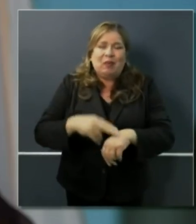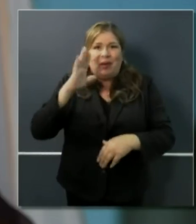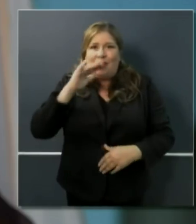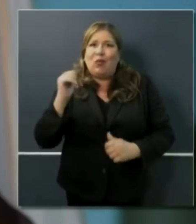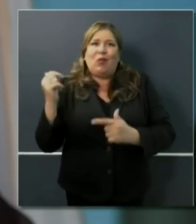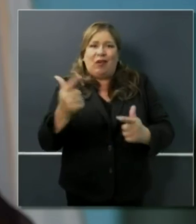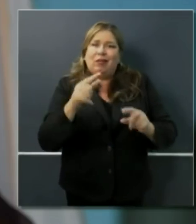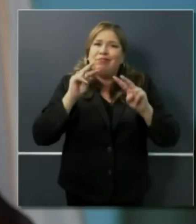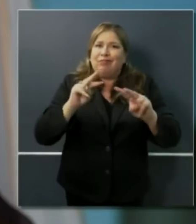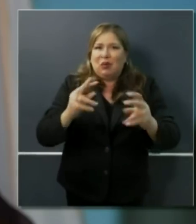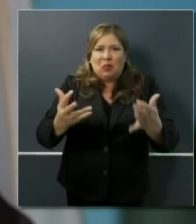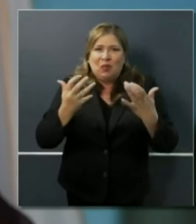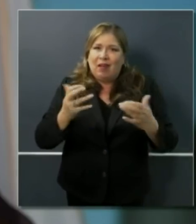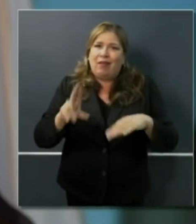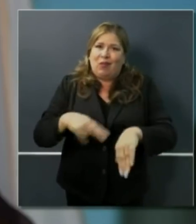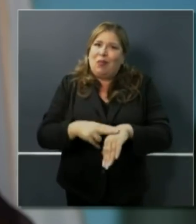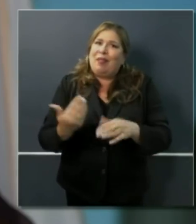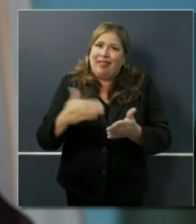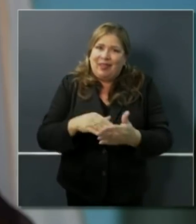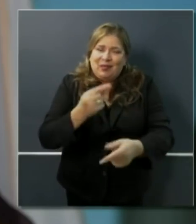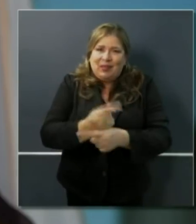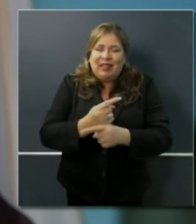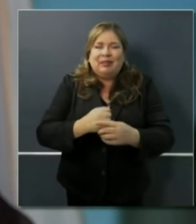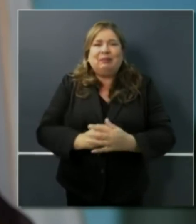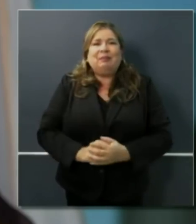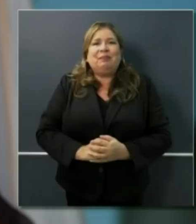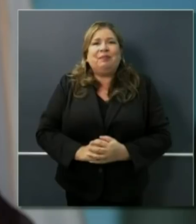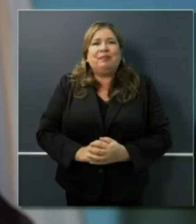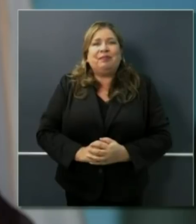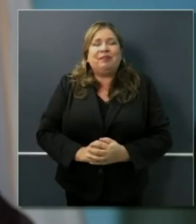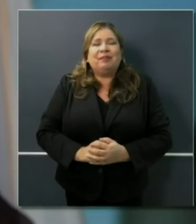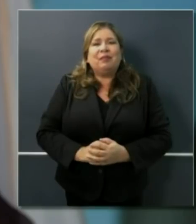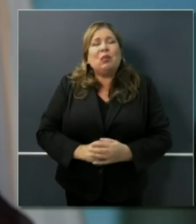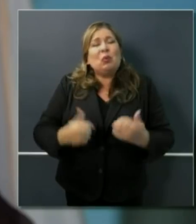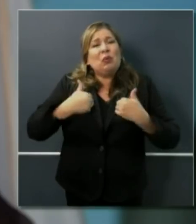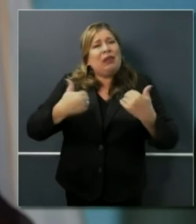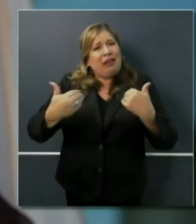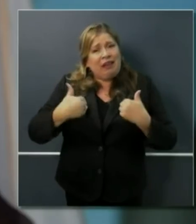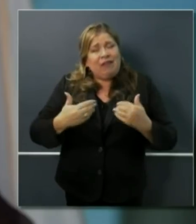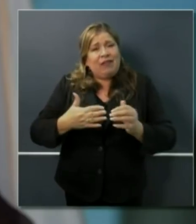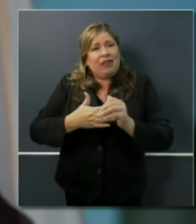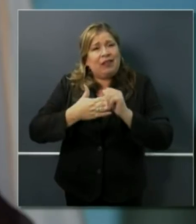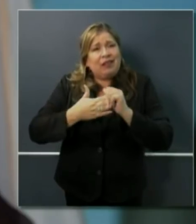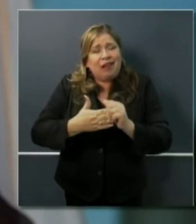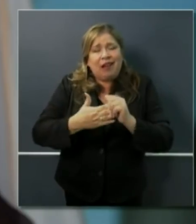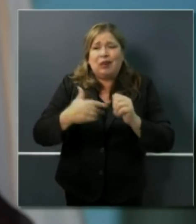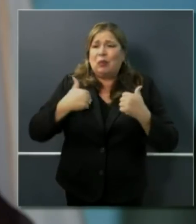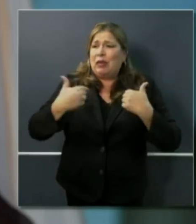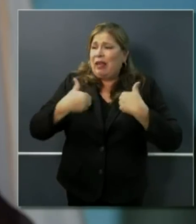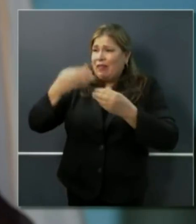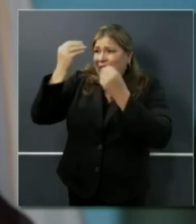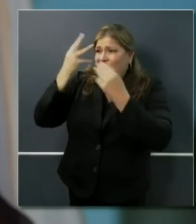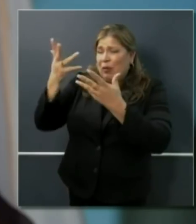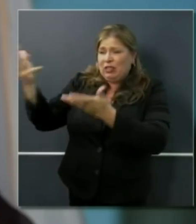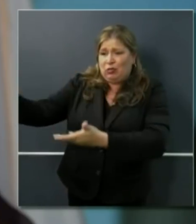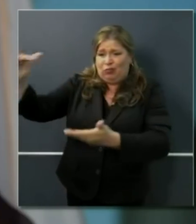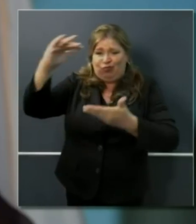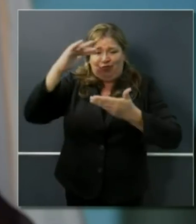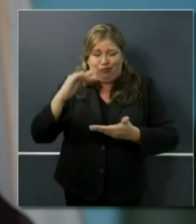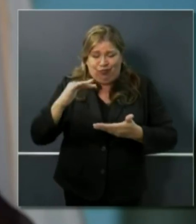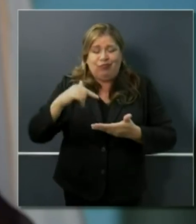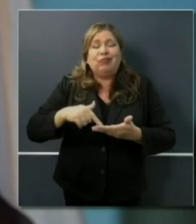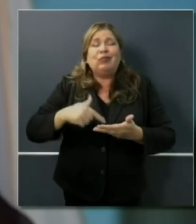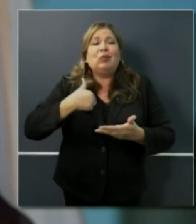forward to. We have a parameter, we have a framework that will guide our decision making, and we'll make that